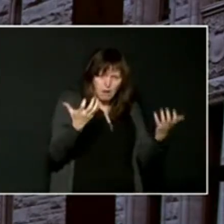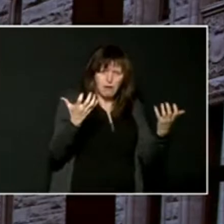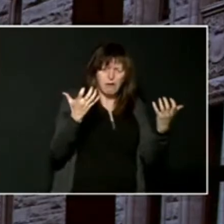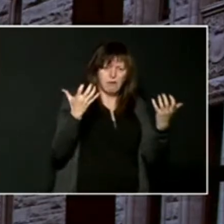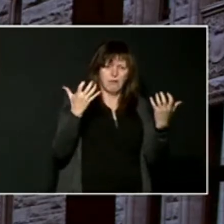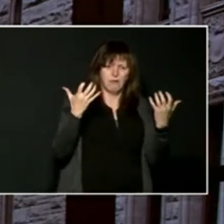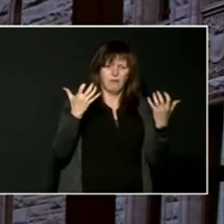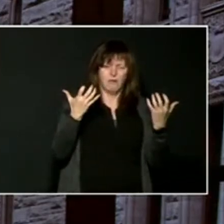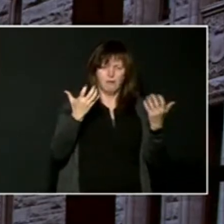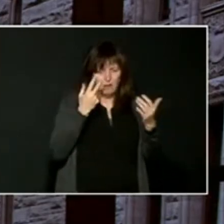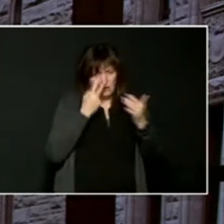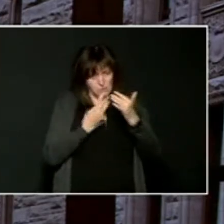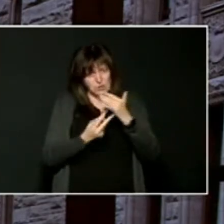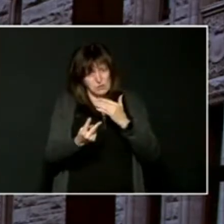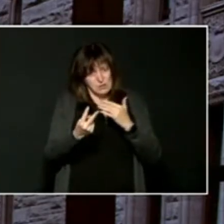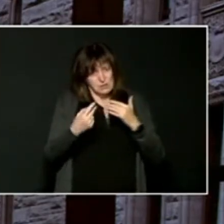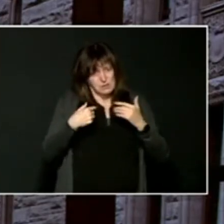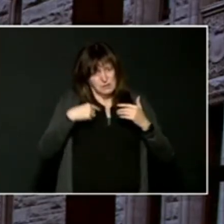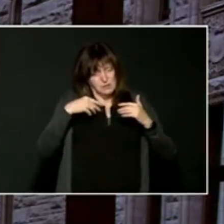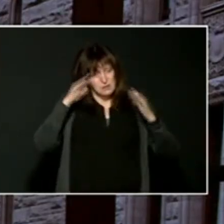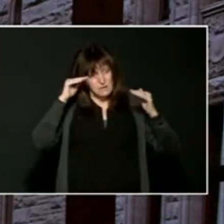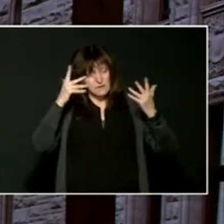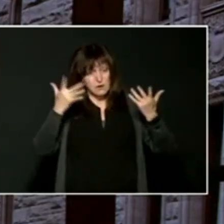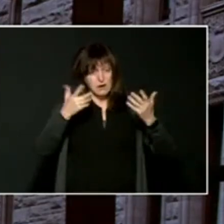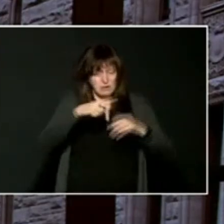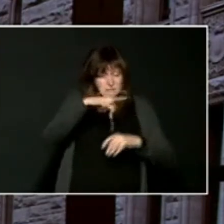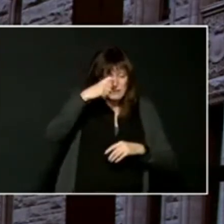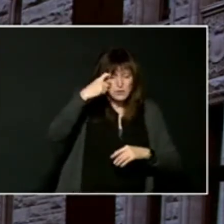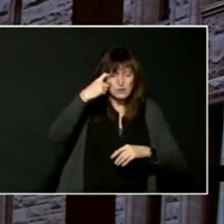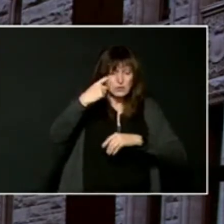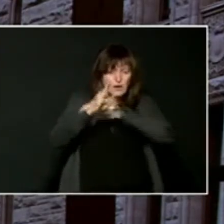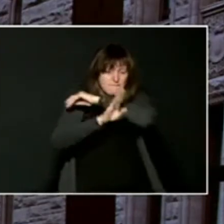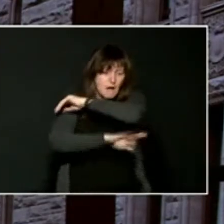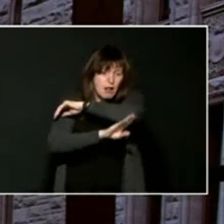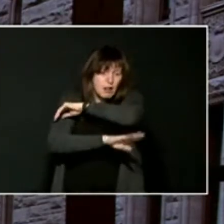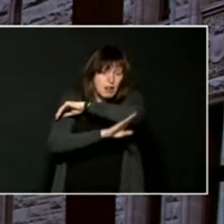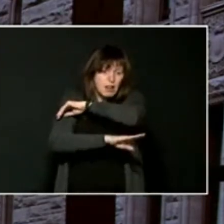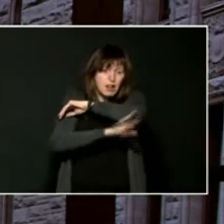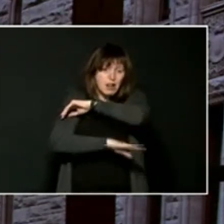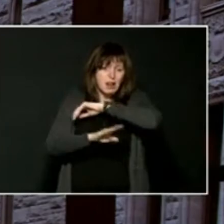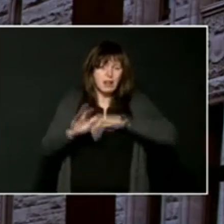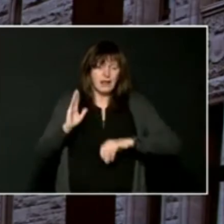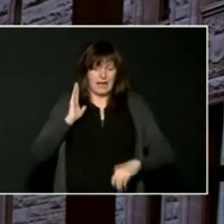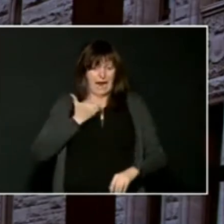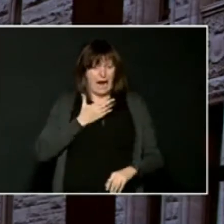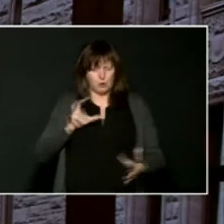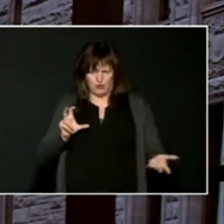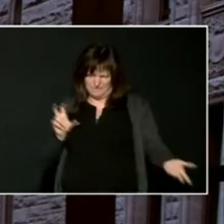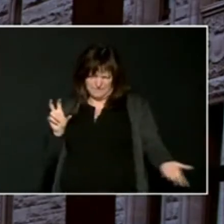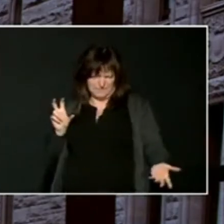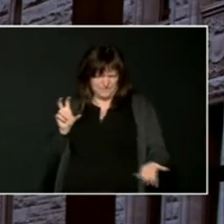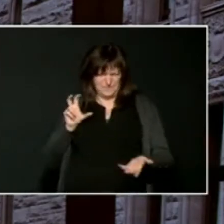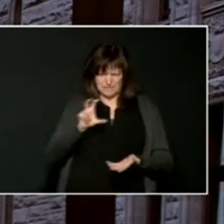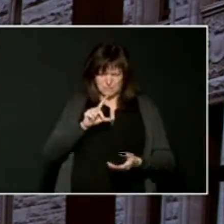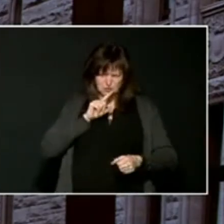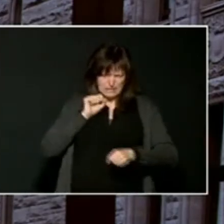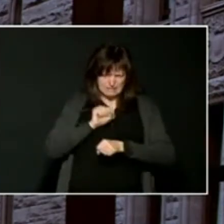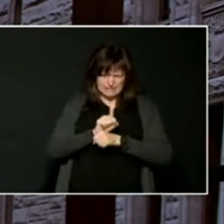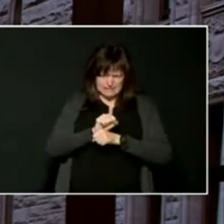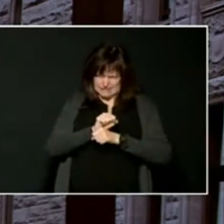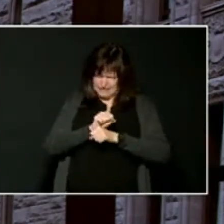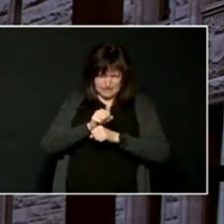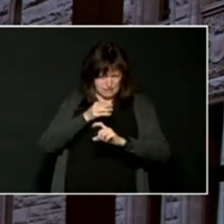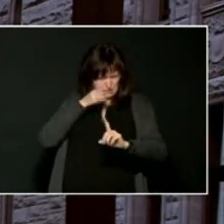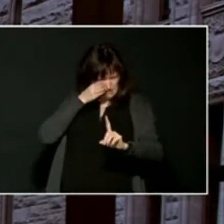and fall. So this is the investment. It's the focused time for the next number of weeks ahead to keep focused on this, keep your